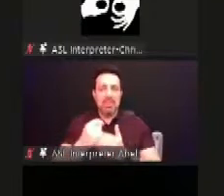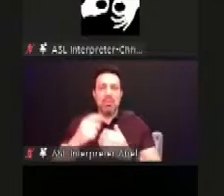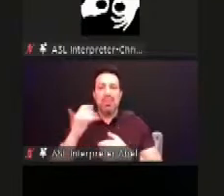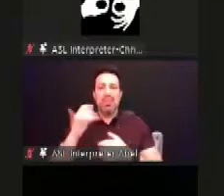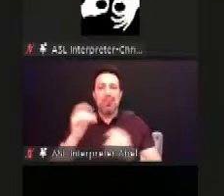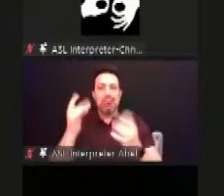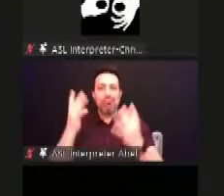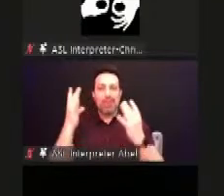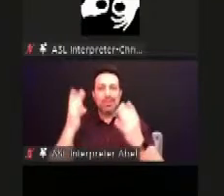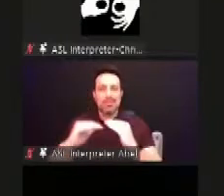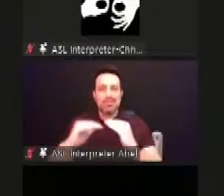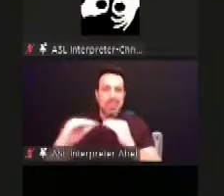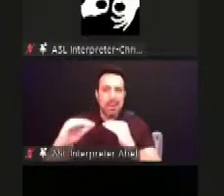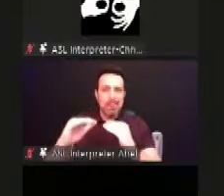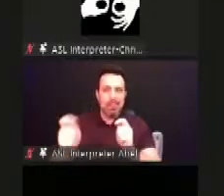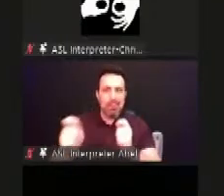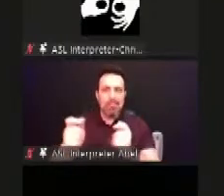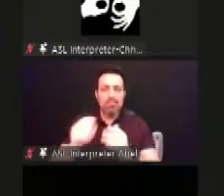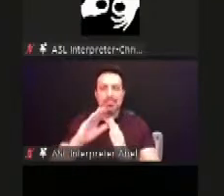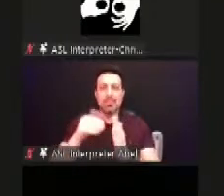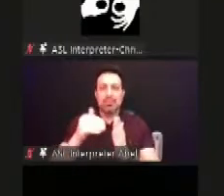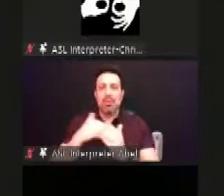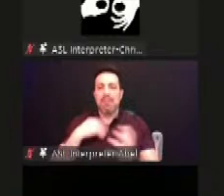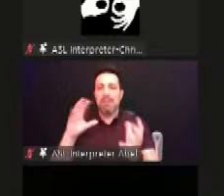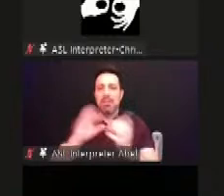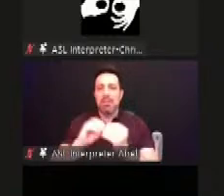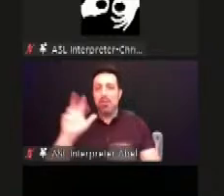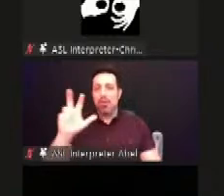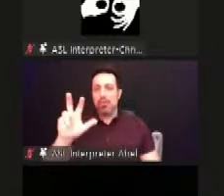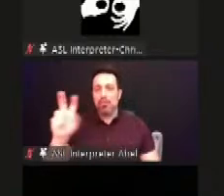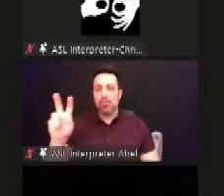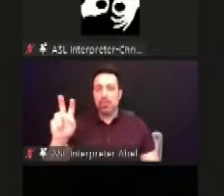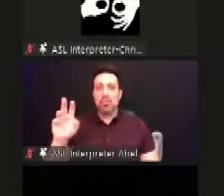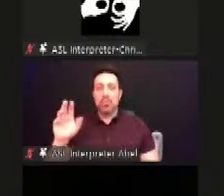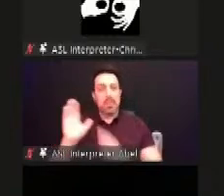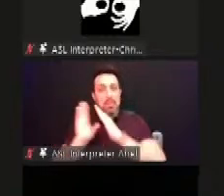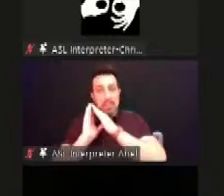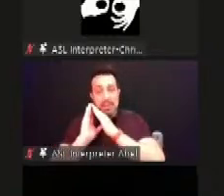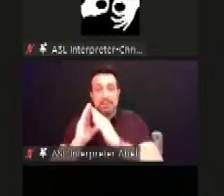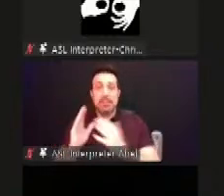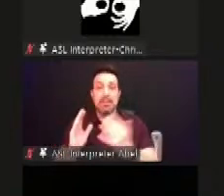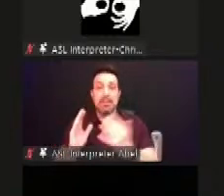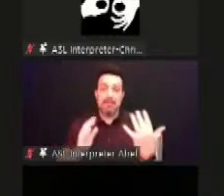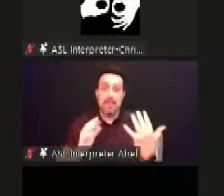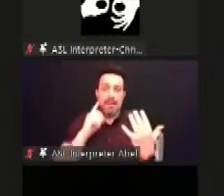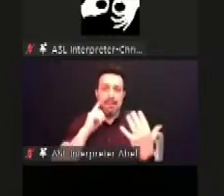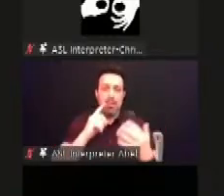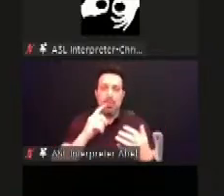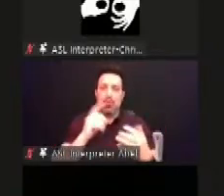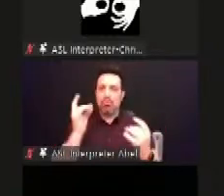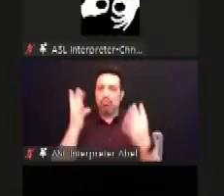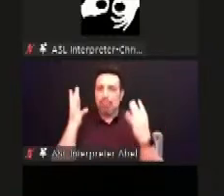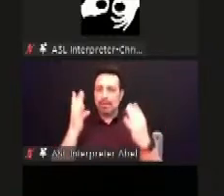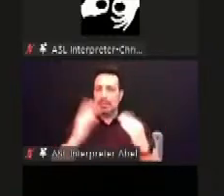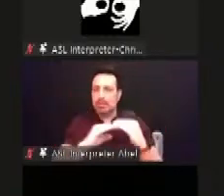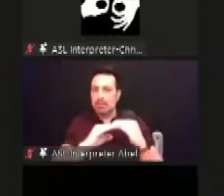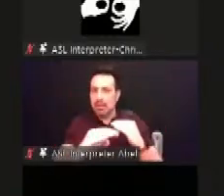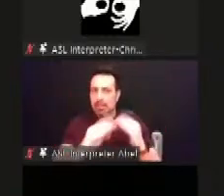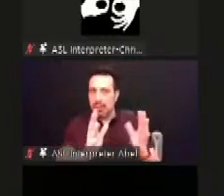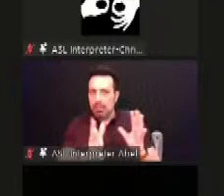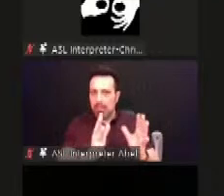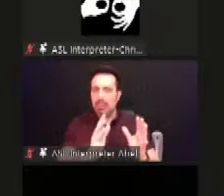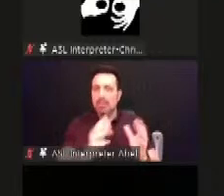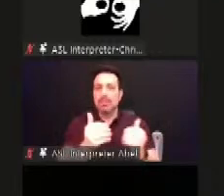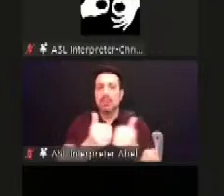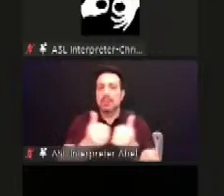center. We have currently 32 total beds, 5 of which are for our crisis stabilization,